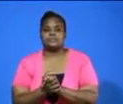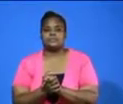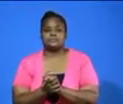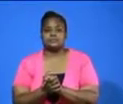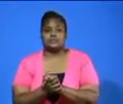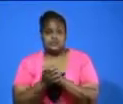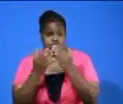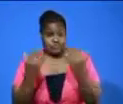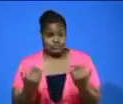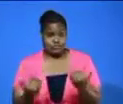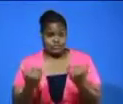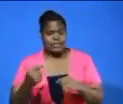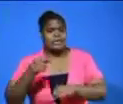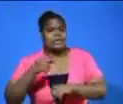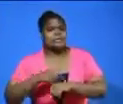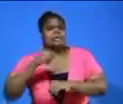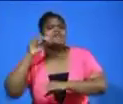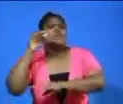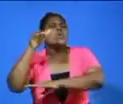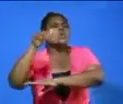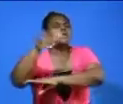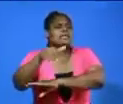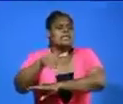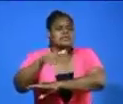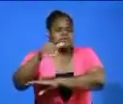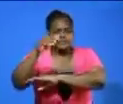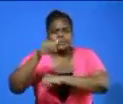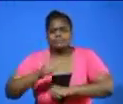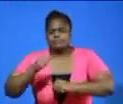sacrifice, Elijah said,